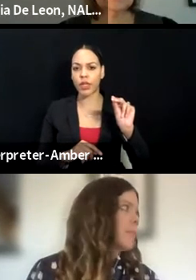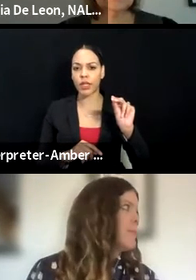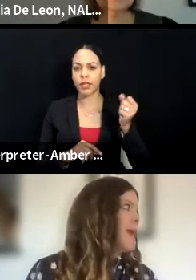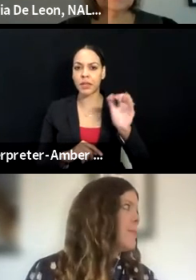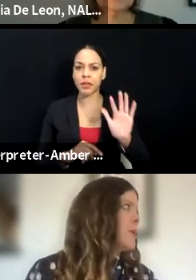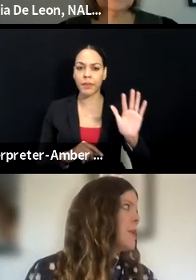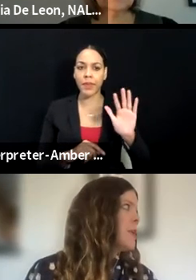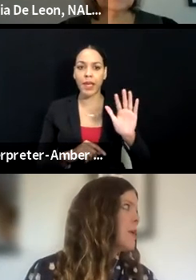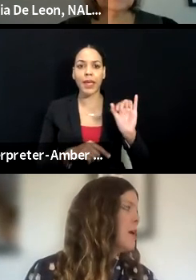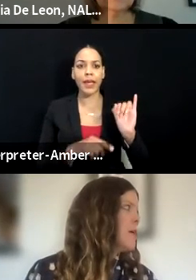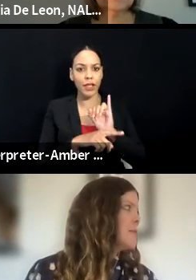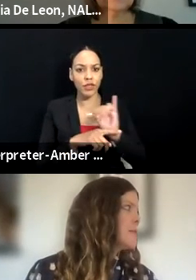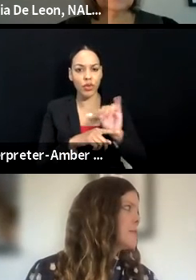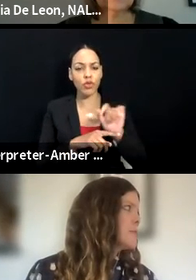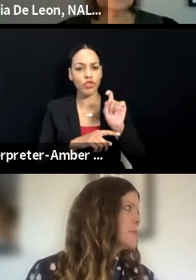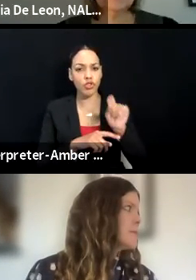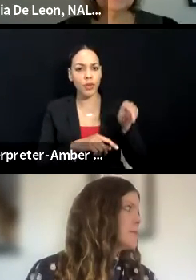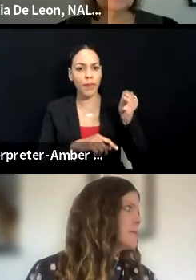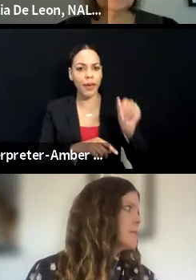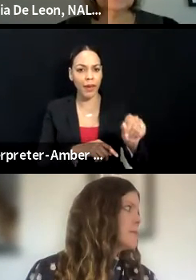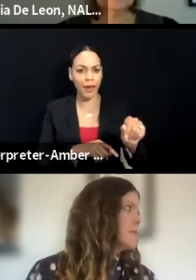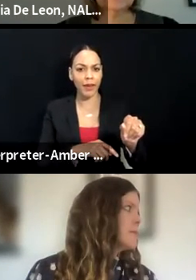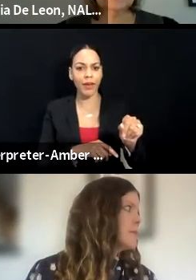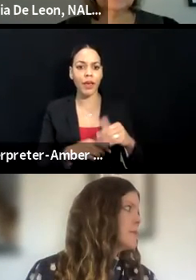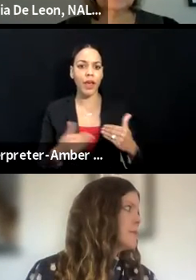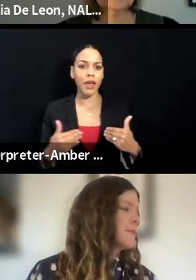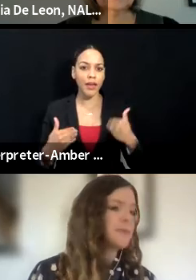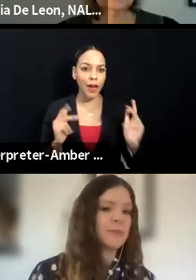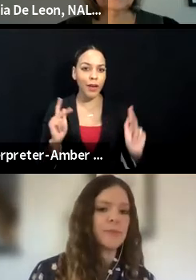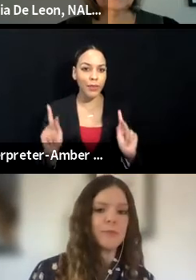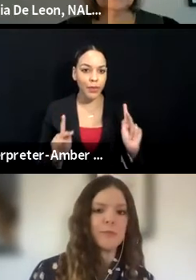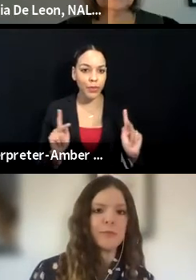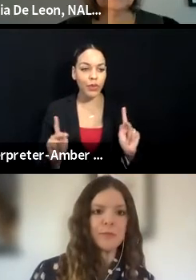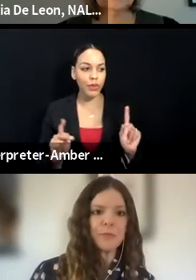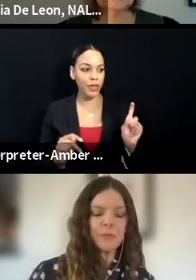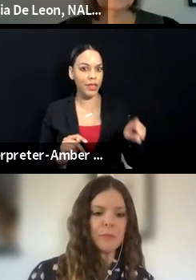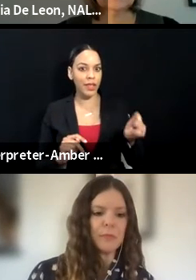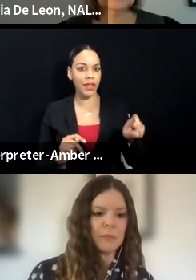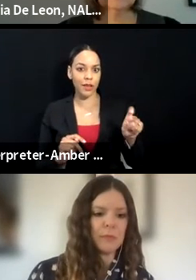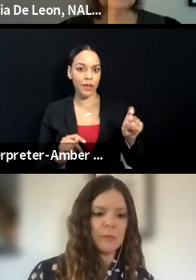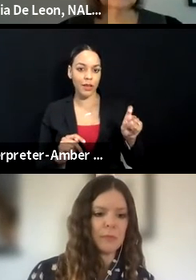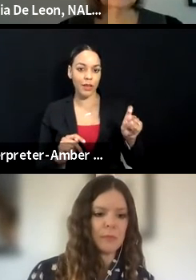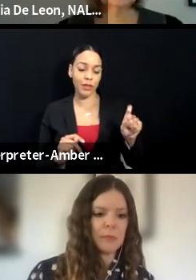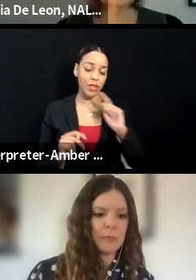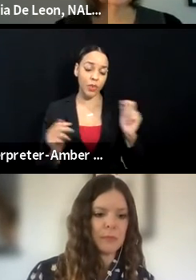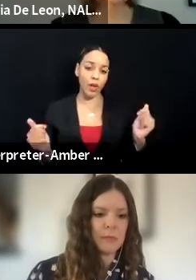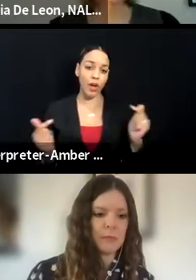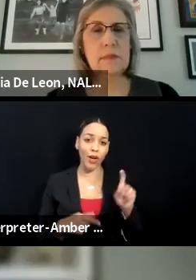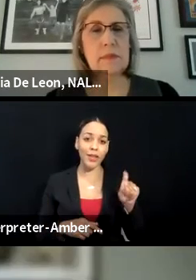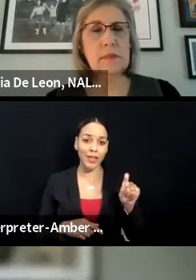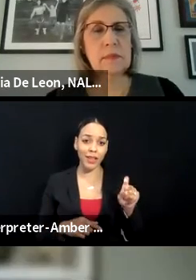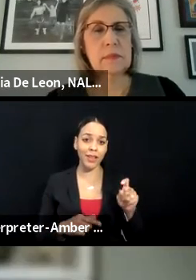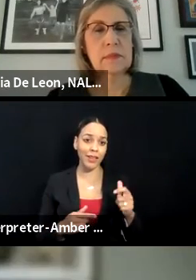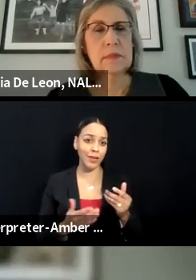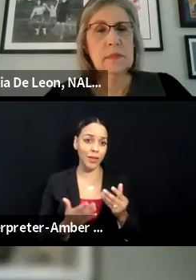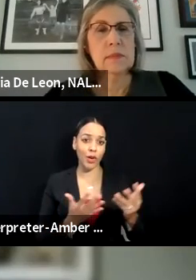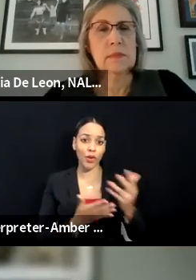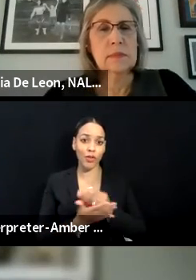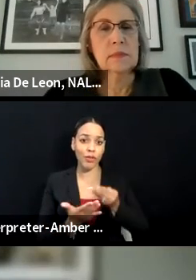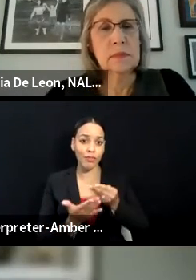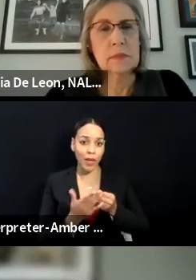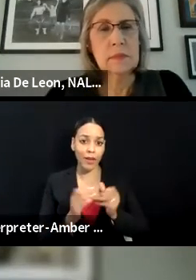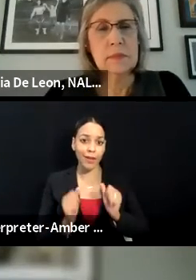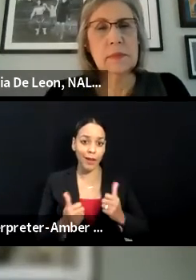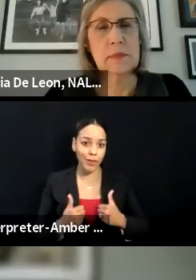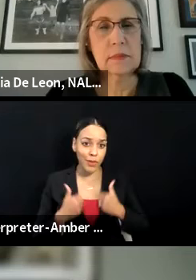interns should be paid and young people need, we all need a living wage, but